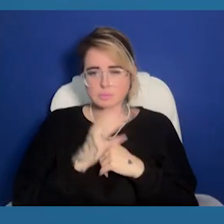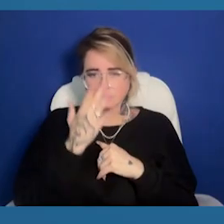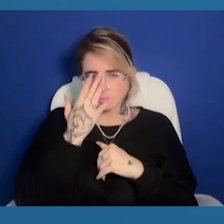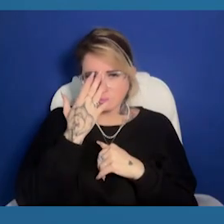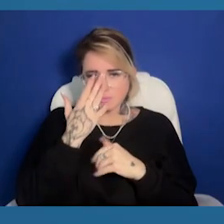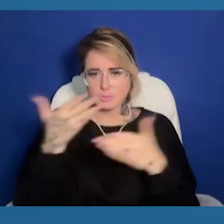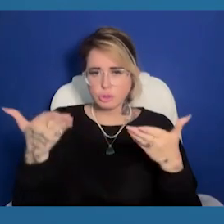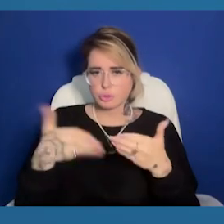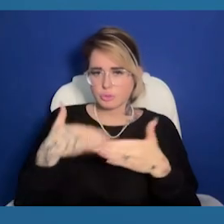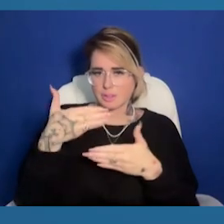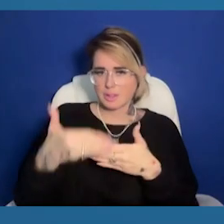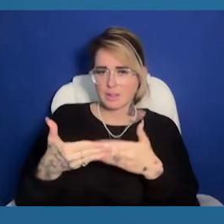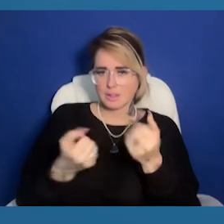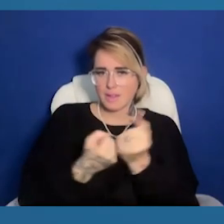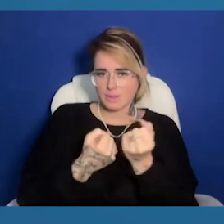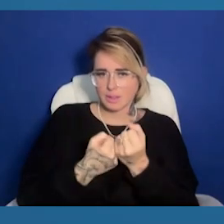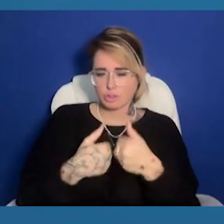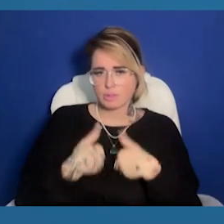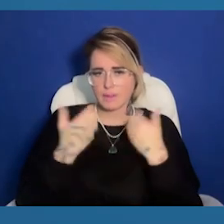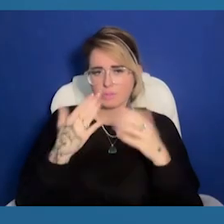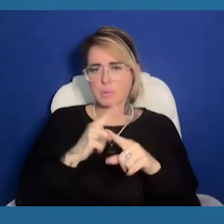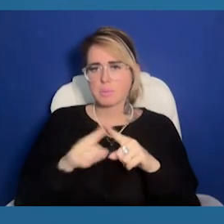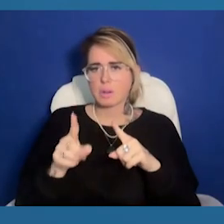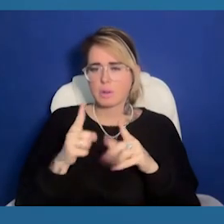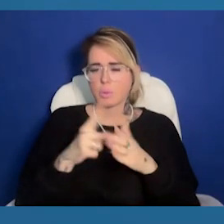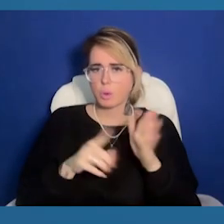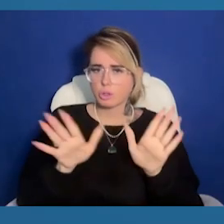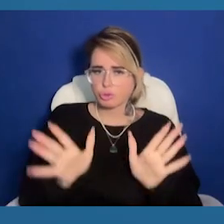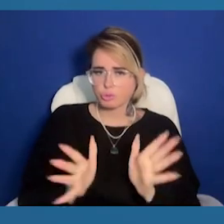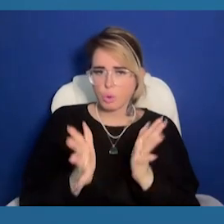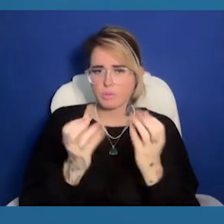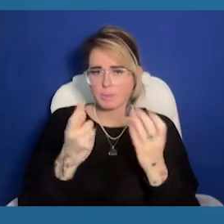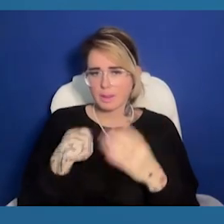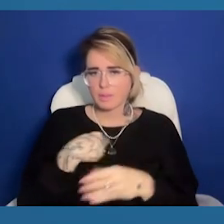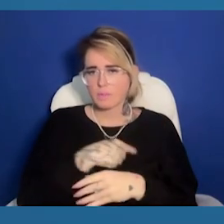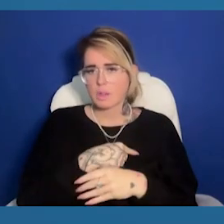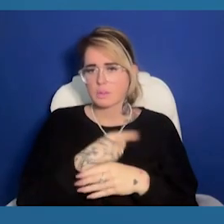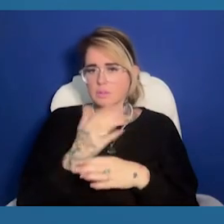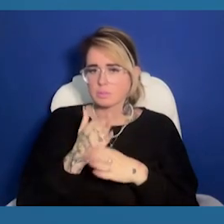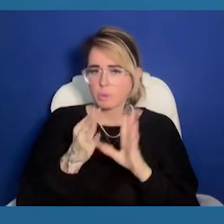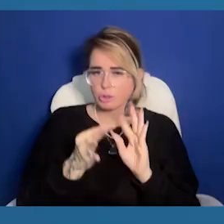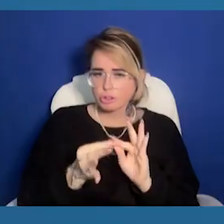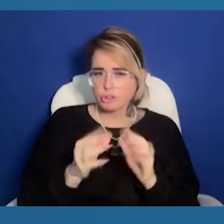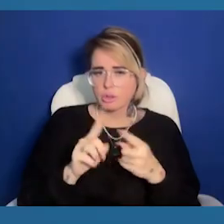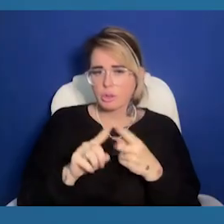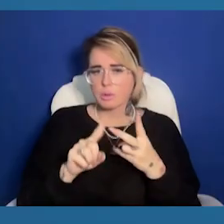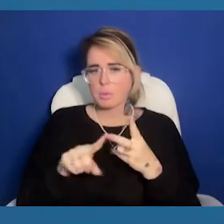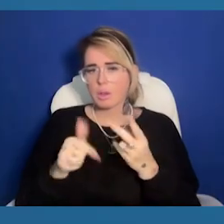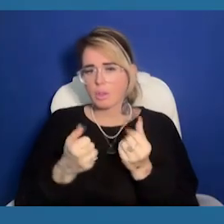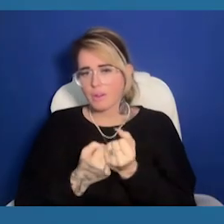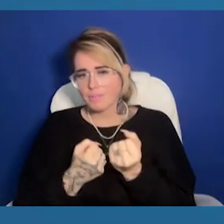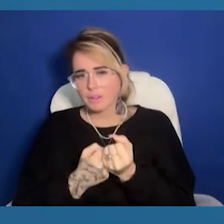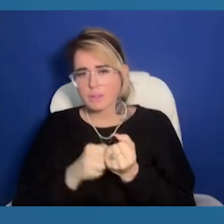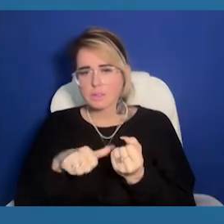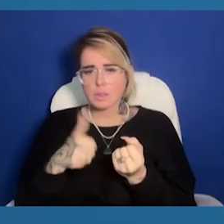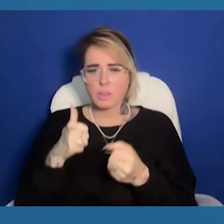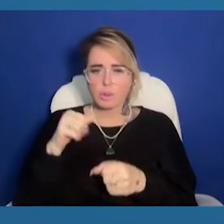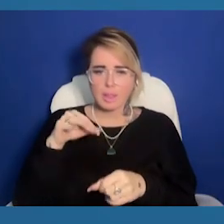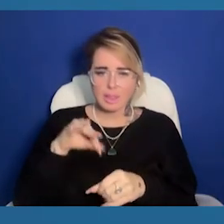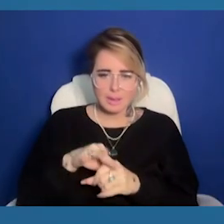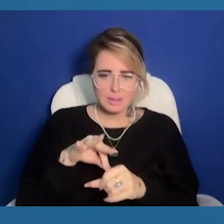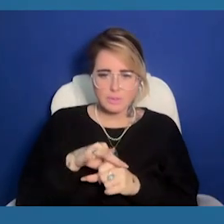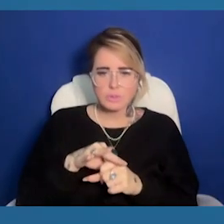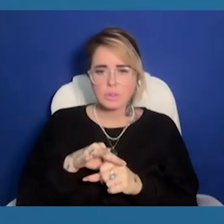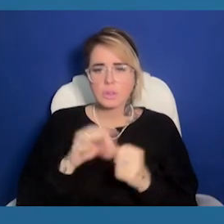advocate and a survivor, but I think what drove so many of us, whether it was the partnership, whether it was other advocates, whether it was the other electeds,